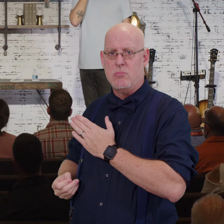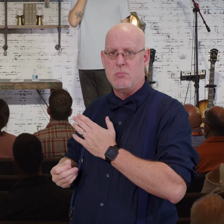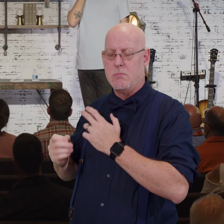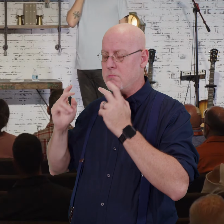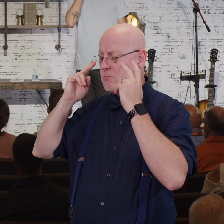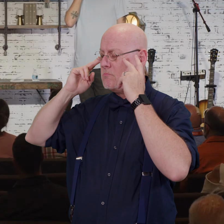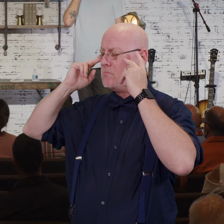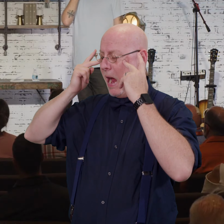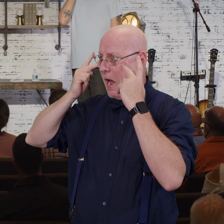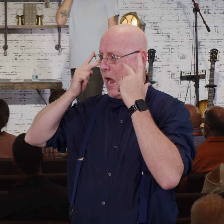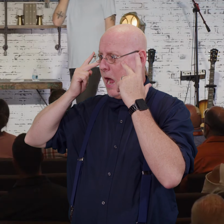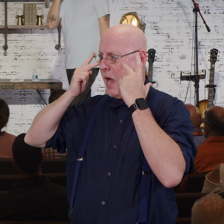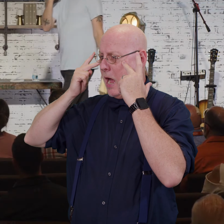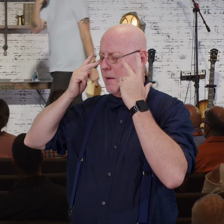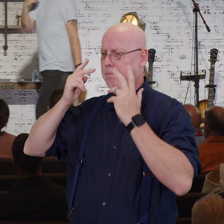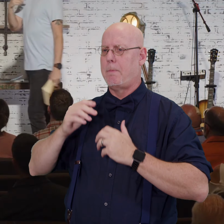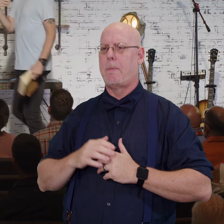out.